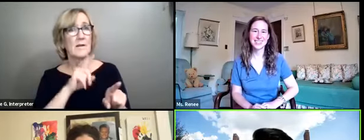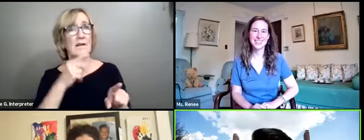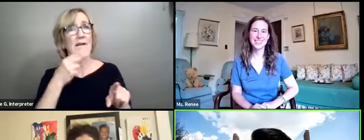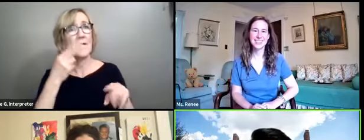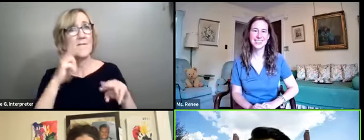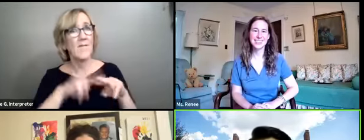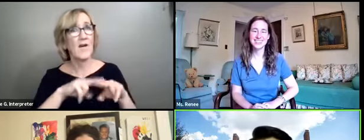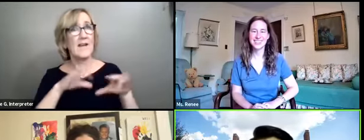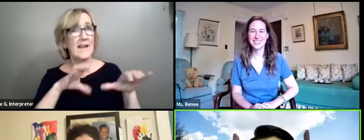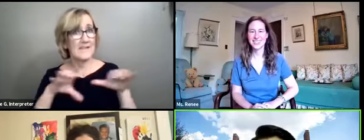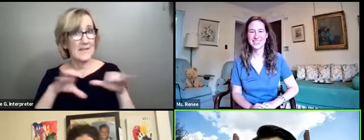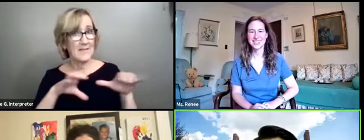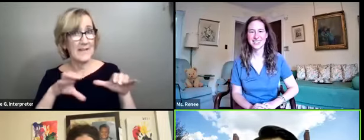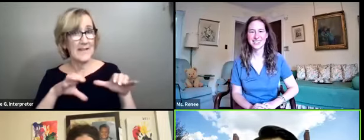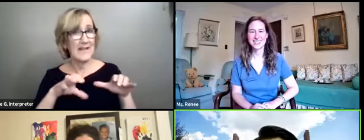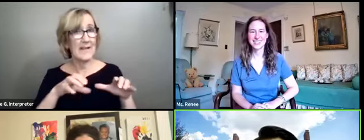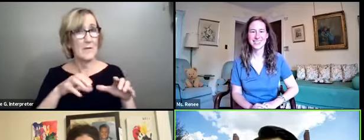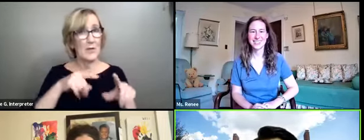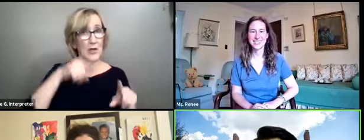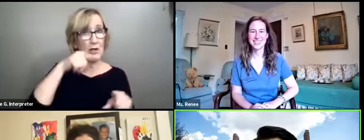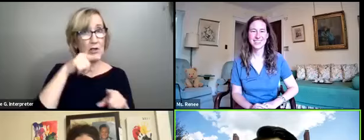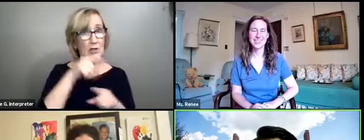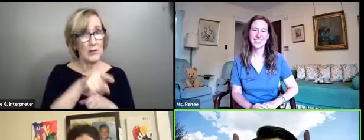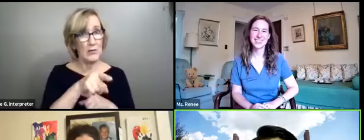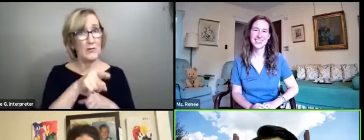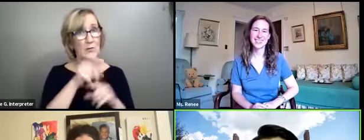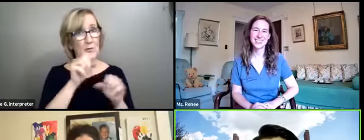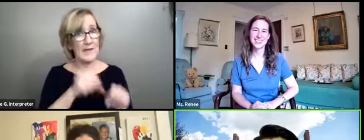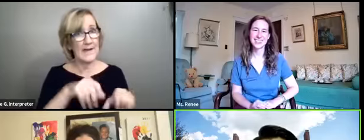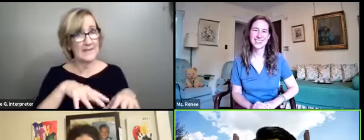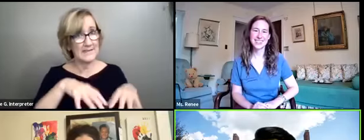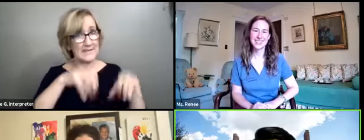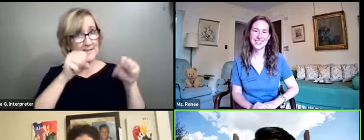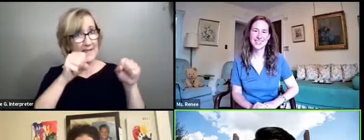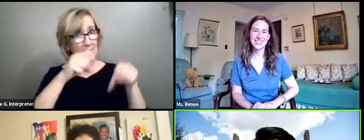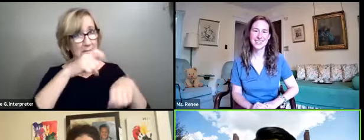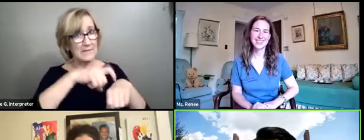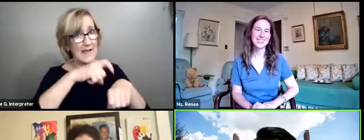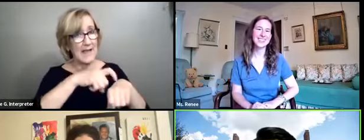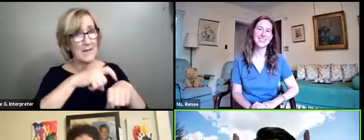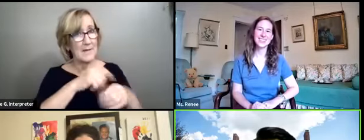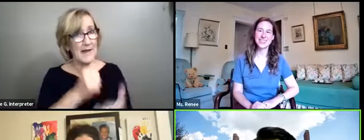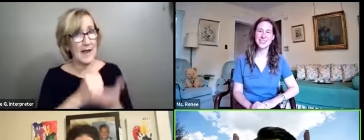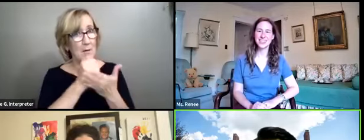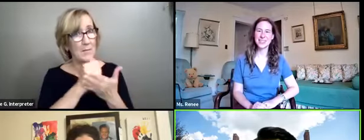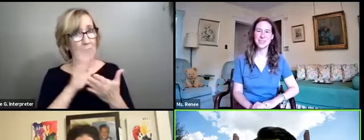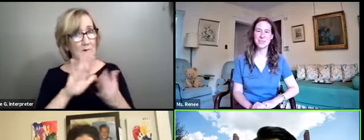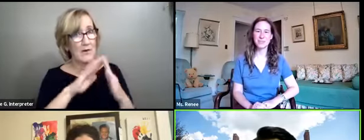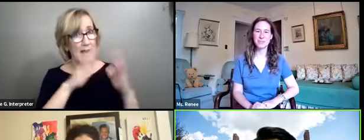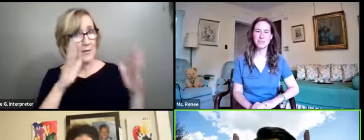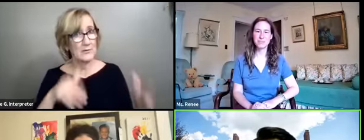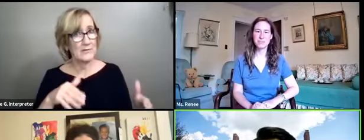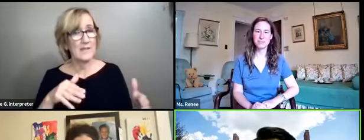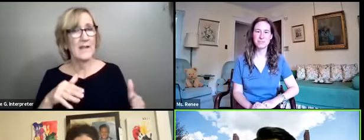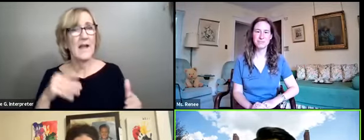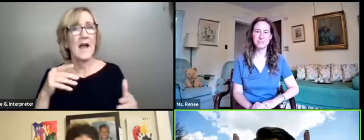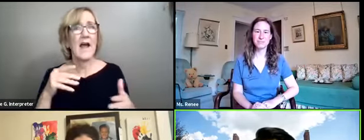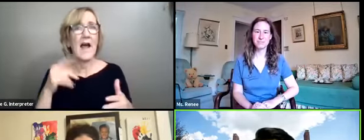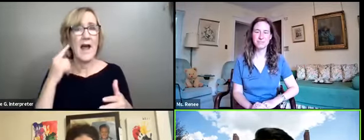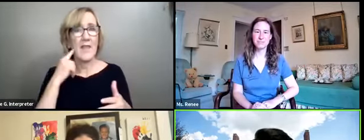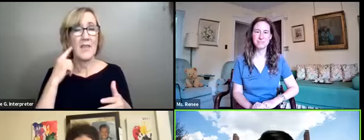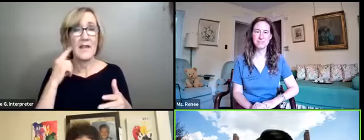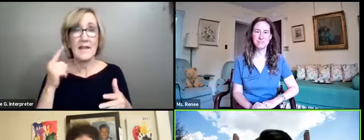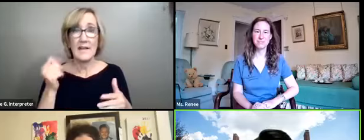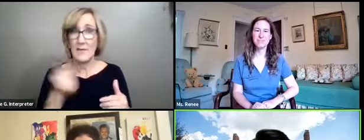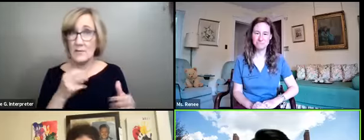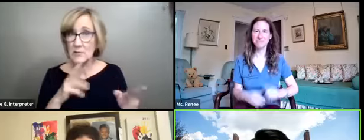where you get to take some time out of your day and help out in your household. So I think without further ado, is everybody ready to get